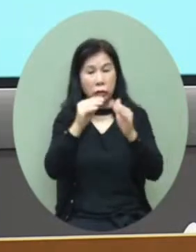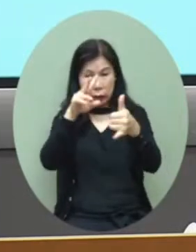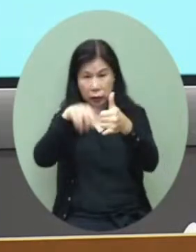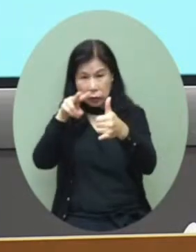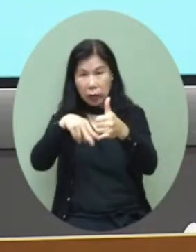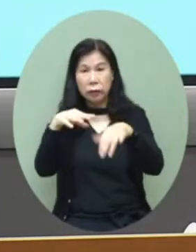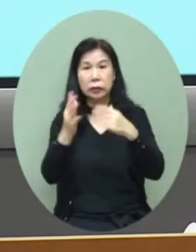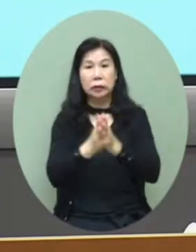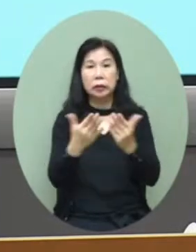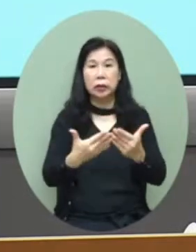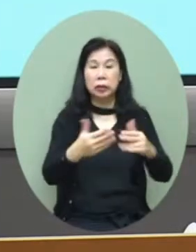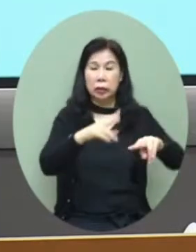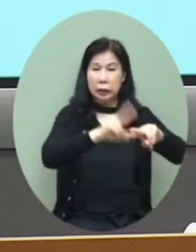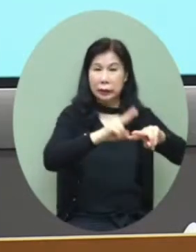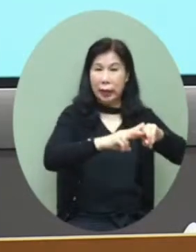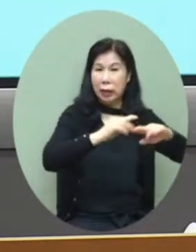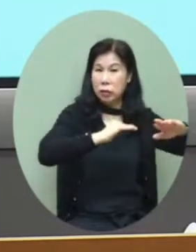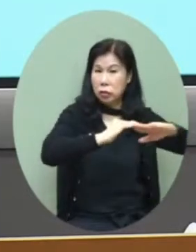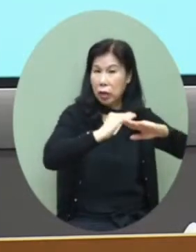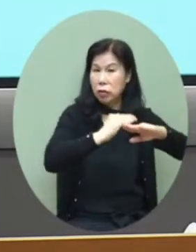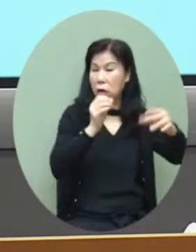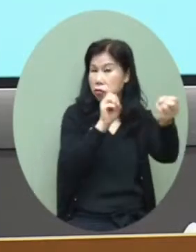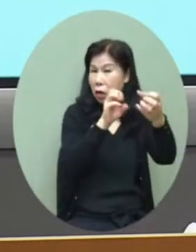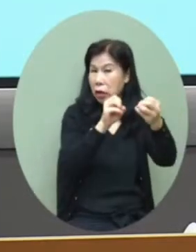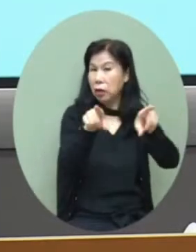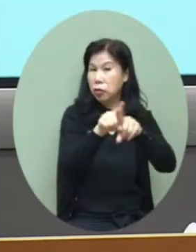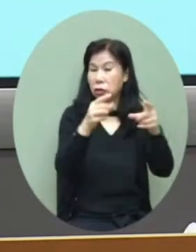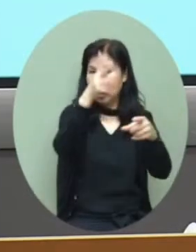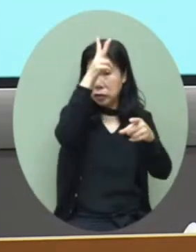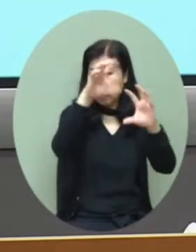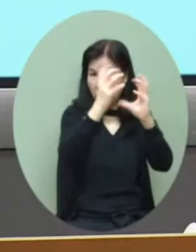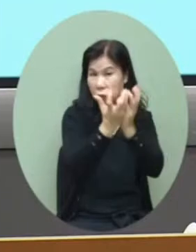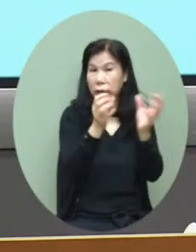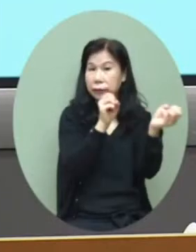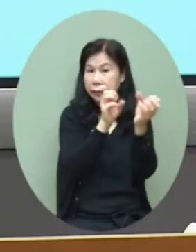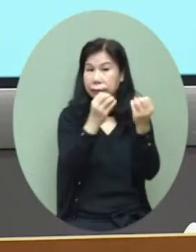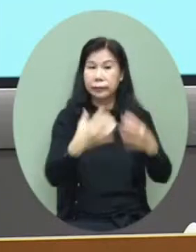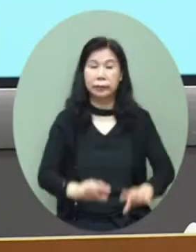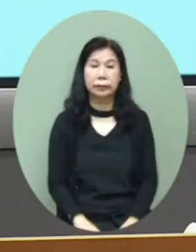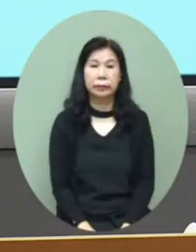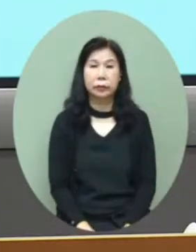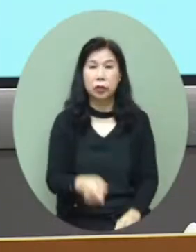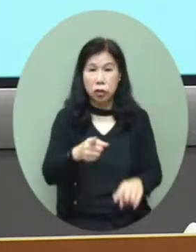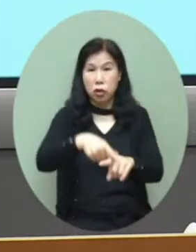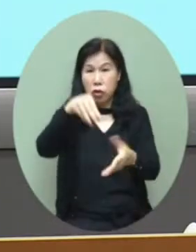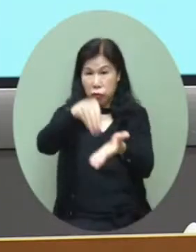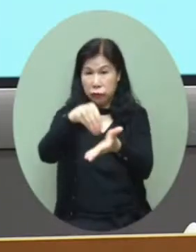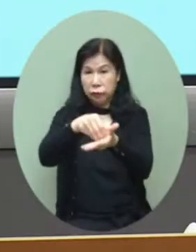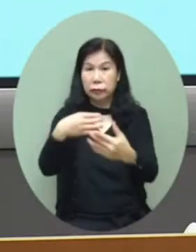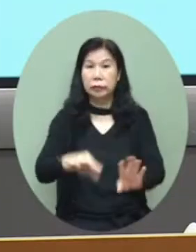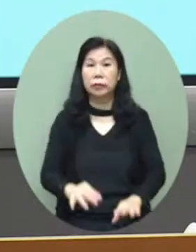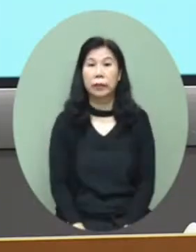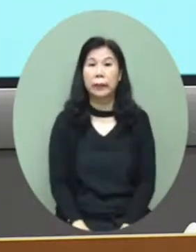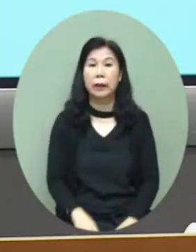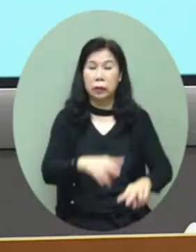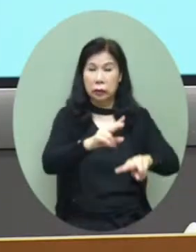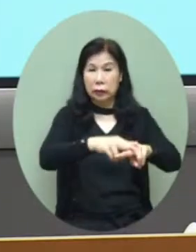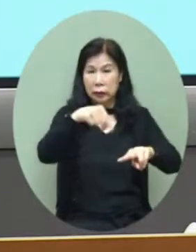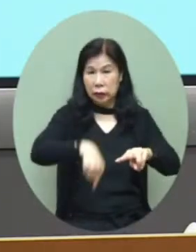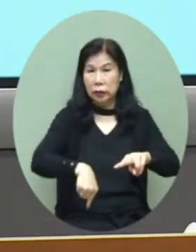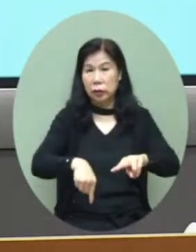we have to ensure that they feel confidence that any